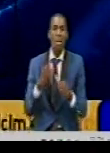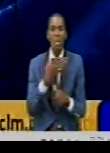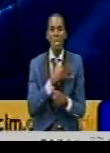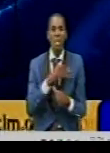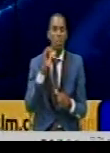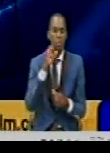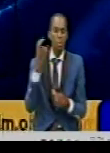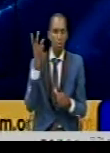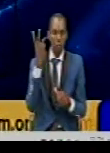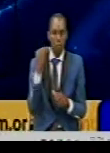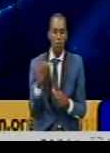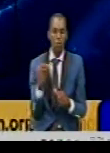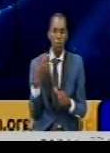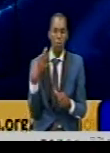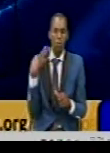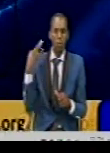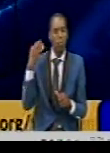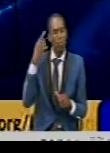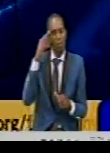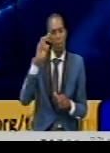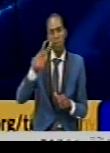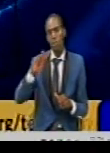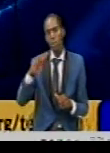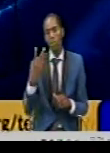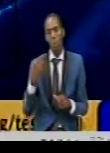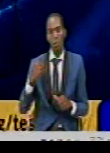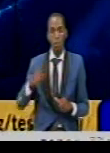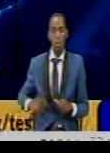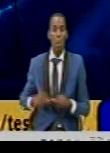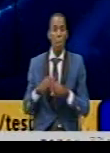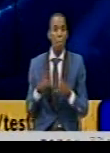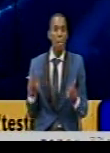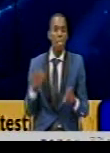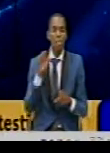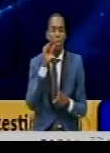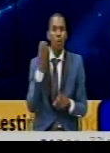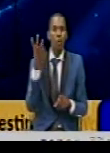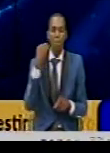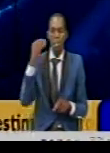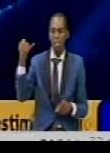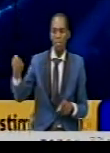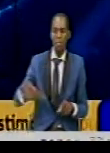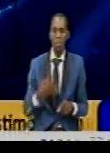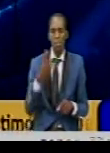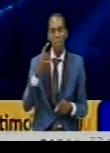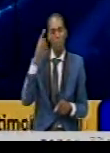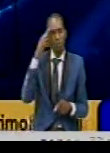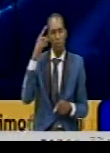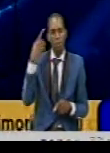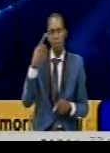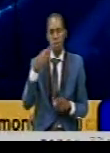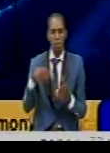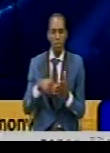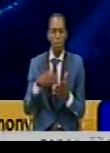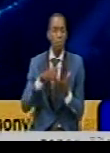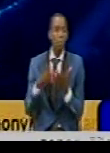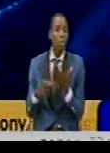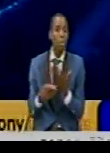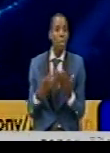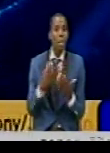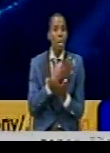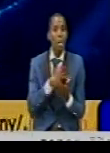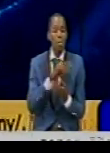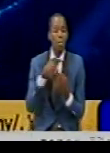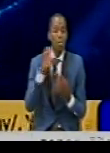the problem persisted. And she was scheduled for a second surgery. But then she